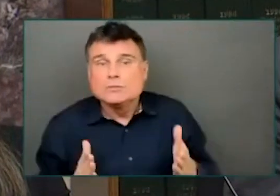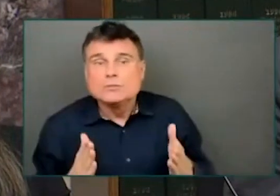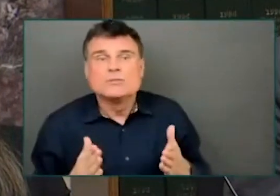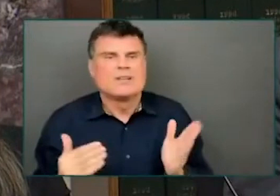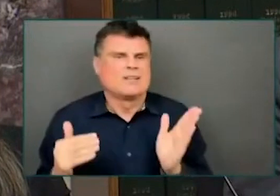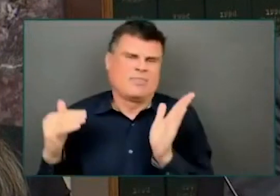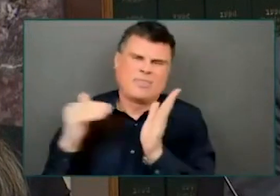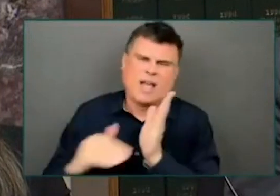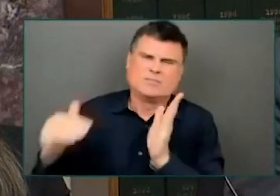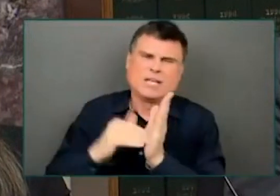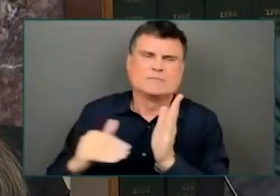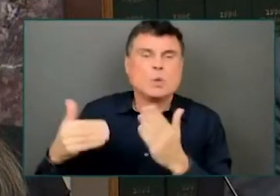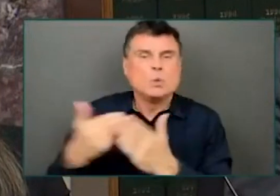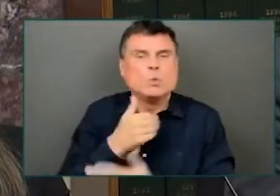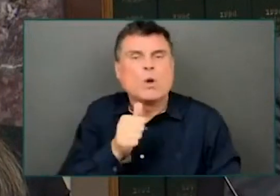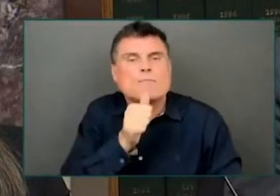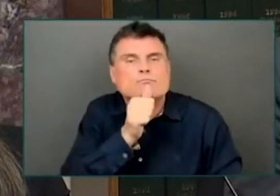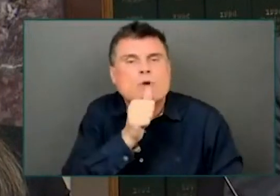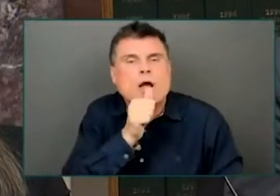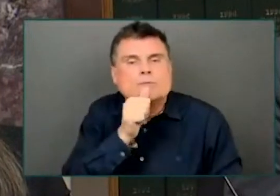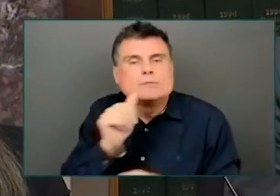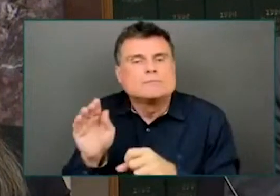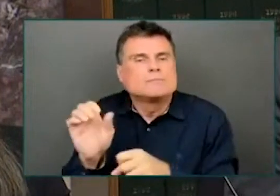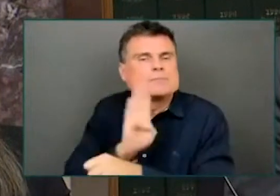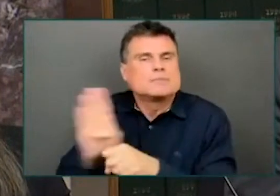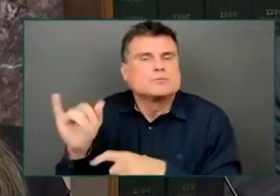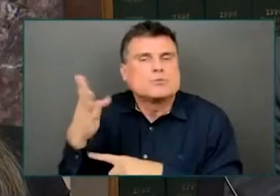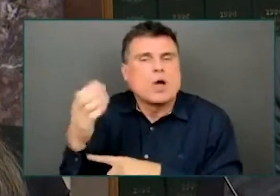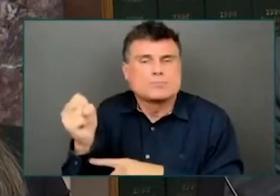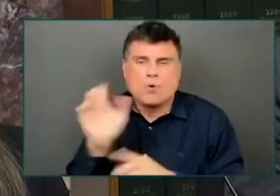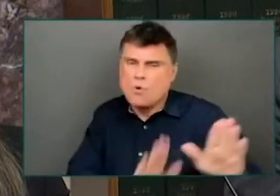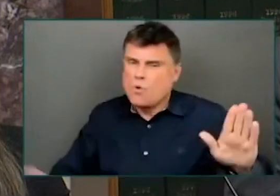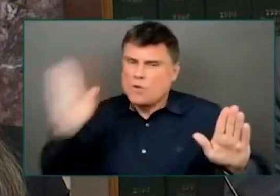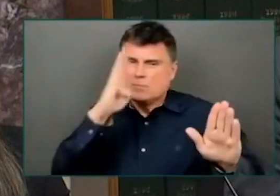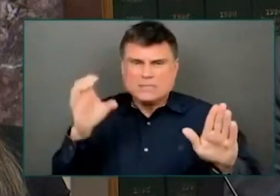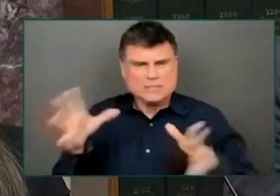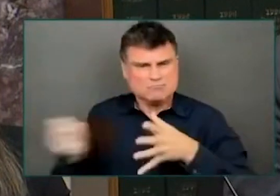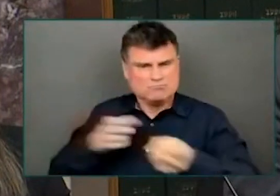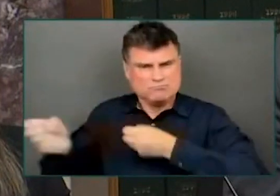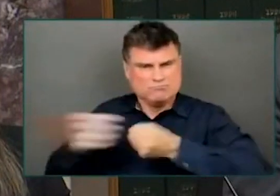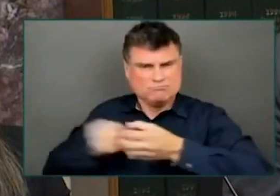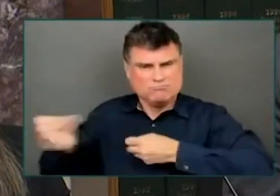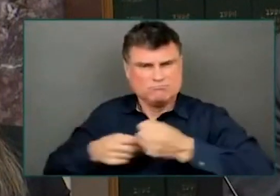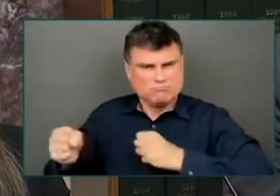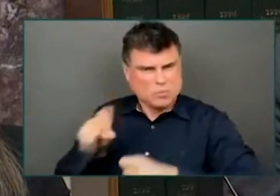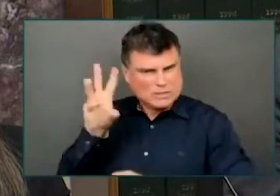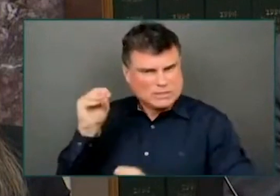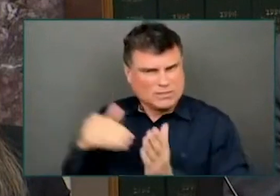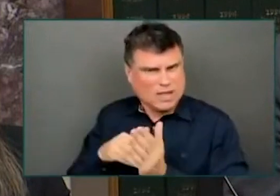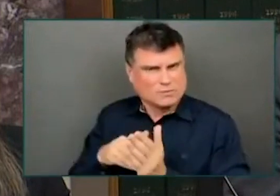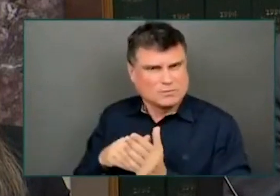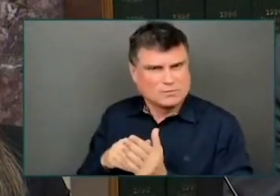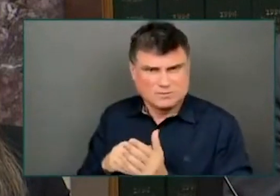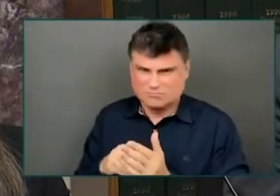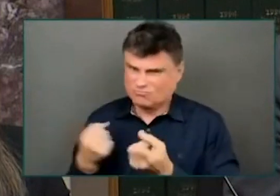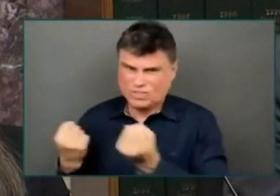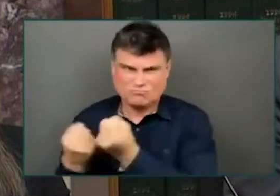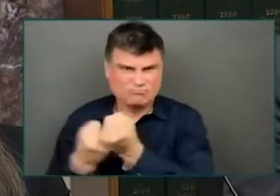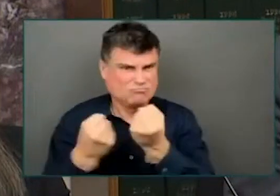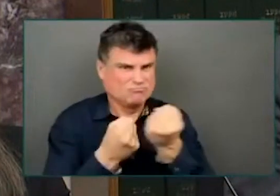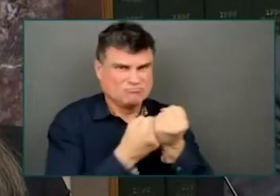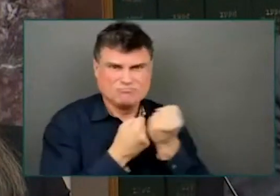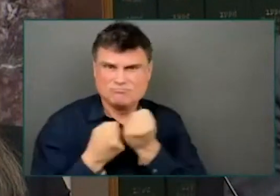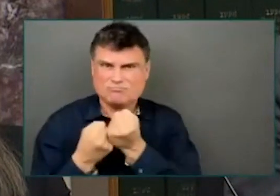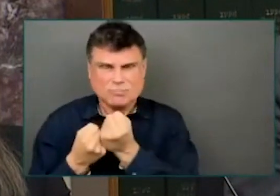communities right around the province. To everyone who stepped up and kept our province strong, thank you.